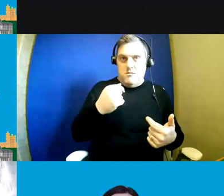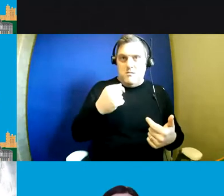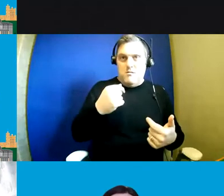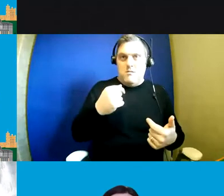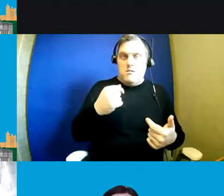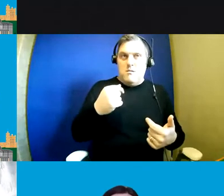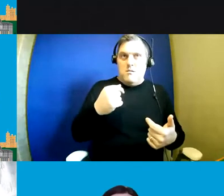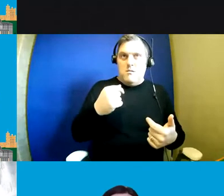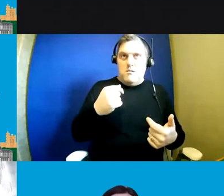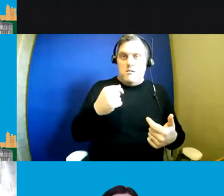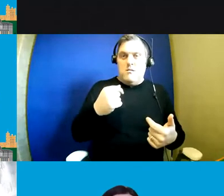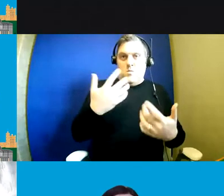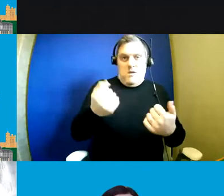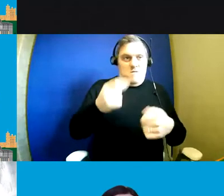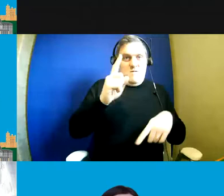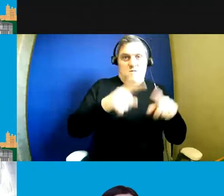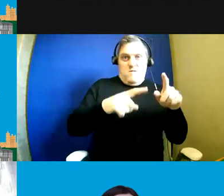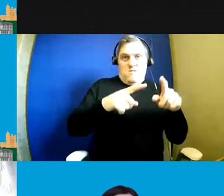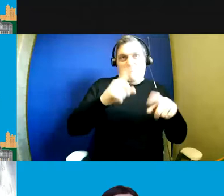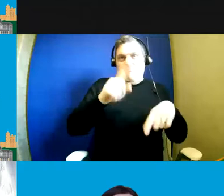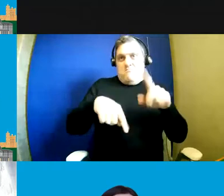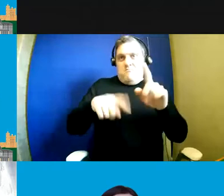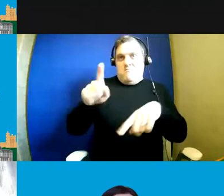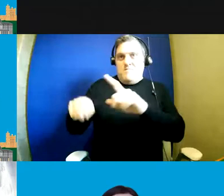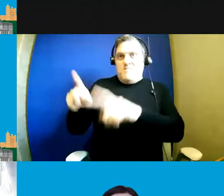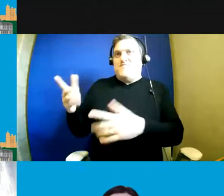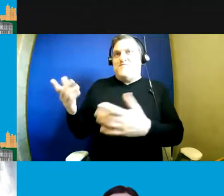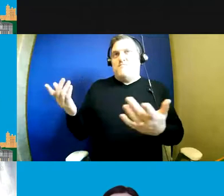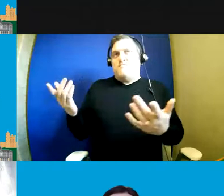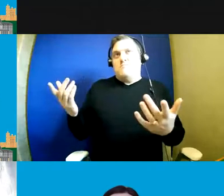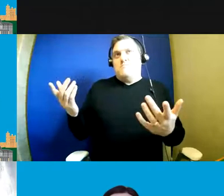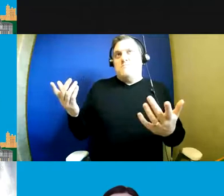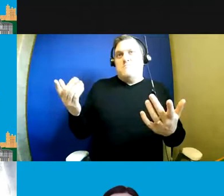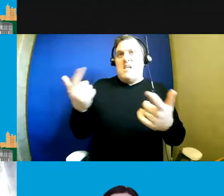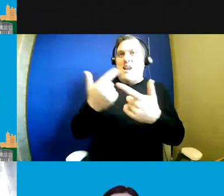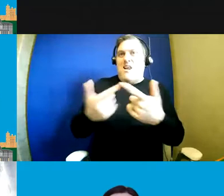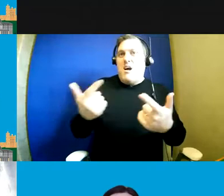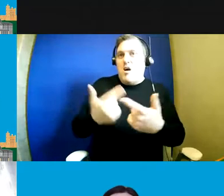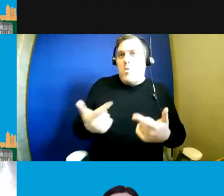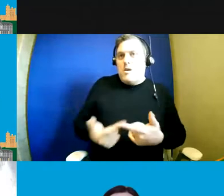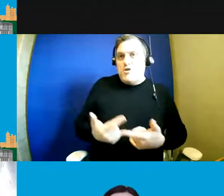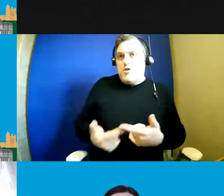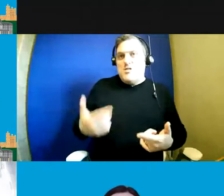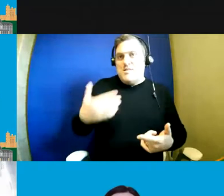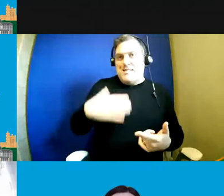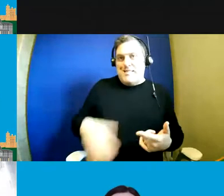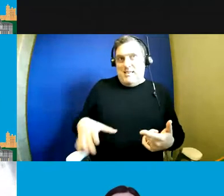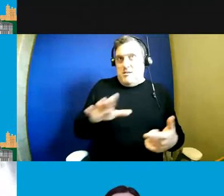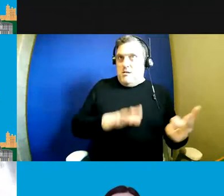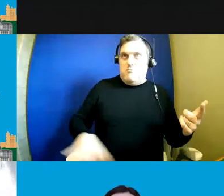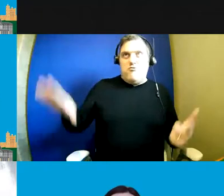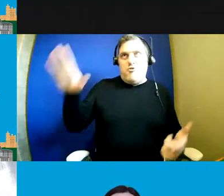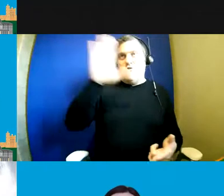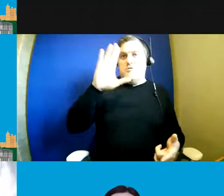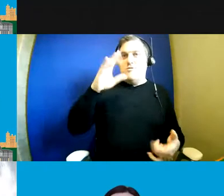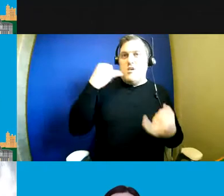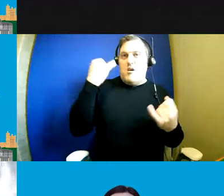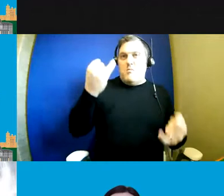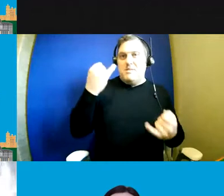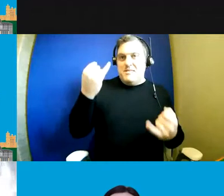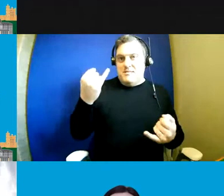a wide diversity of practices with different language needs across Derbyshire,